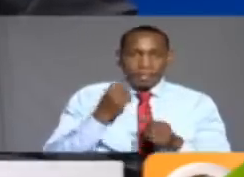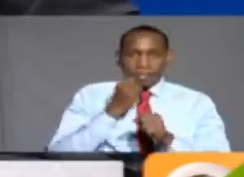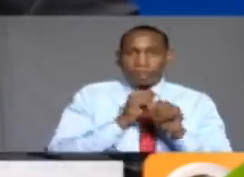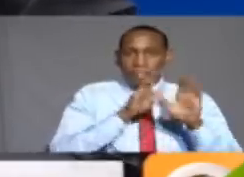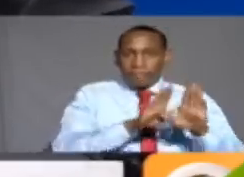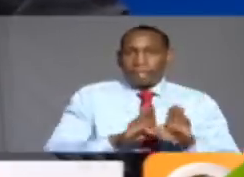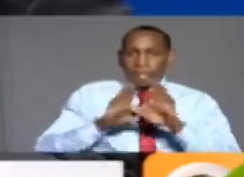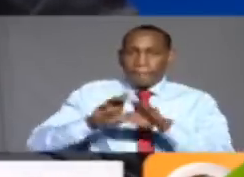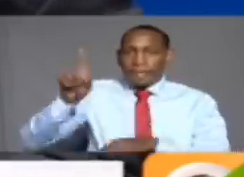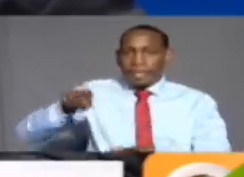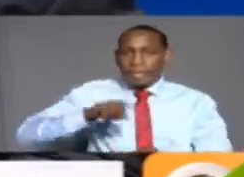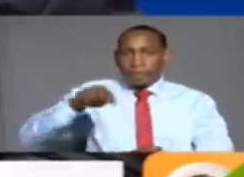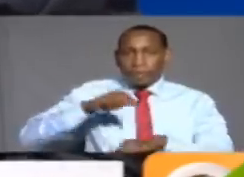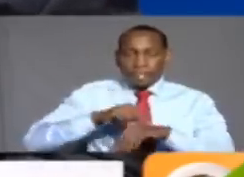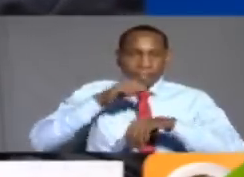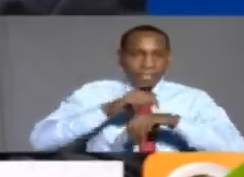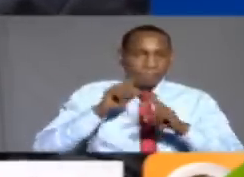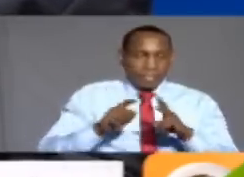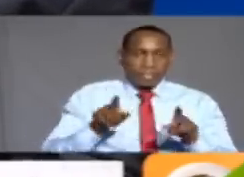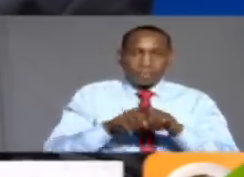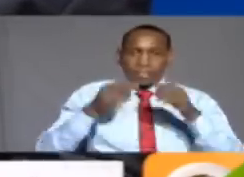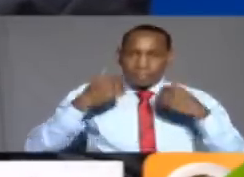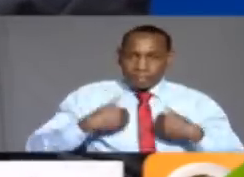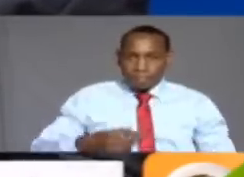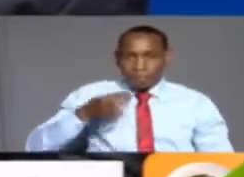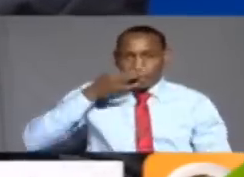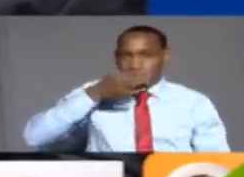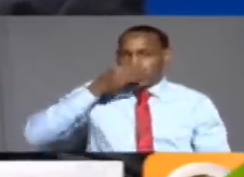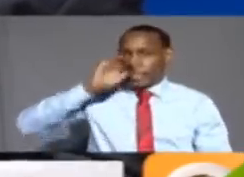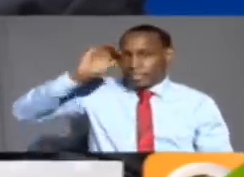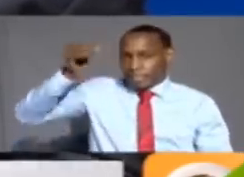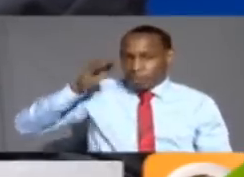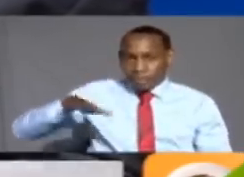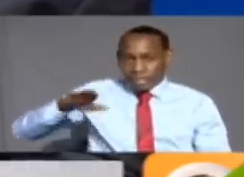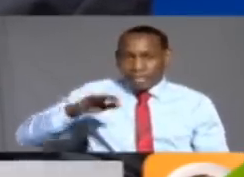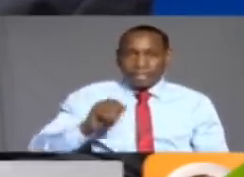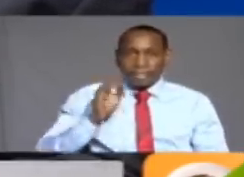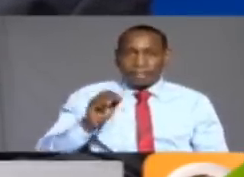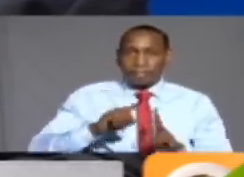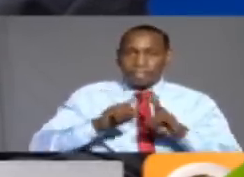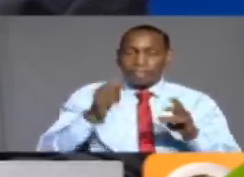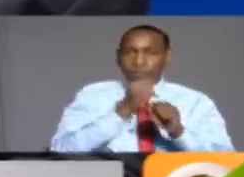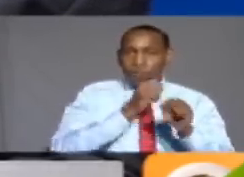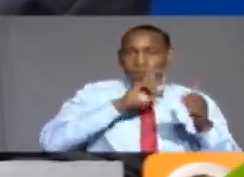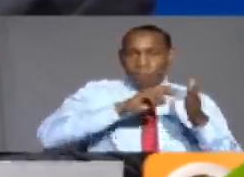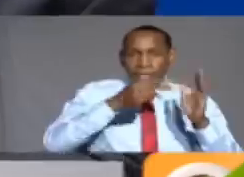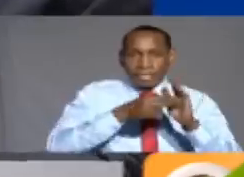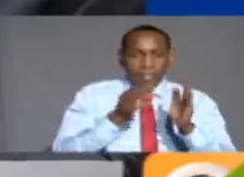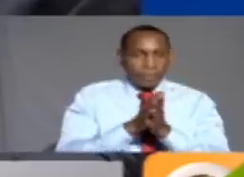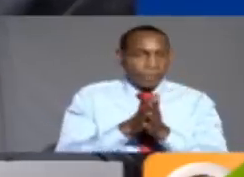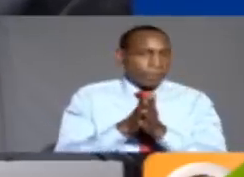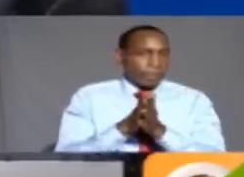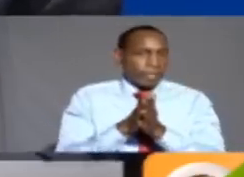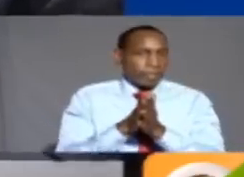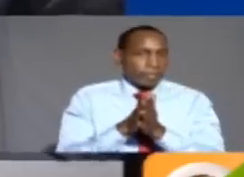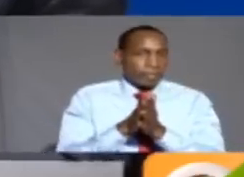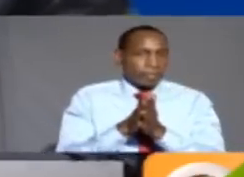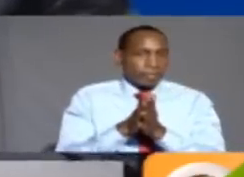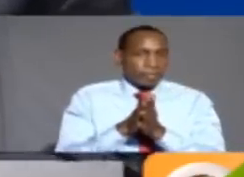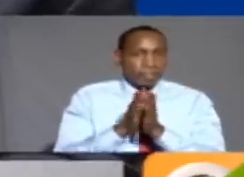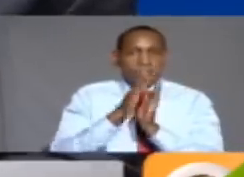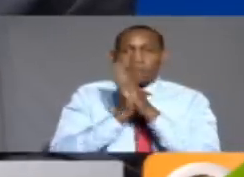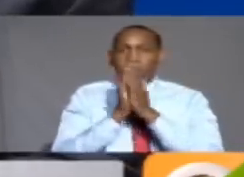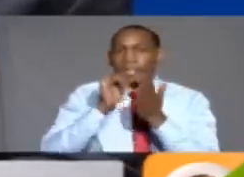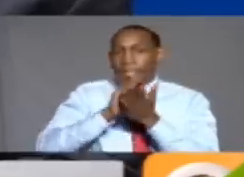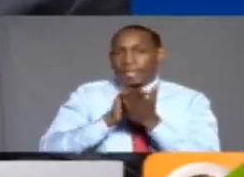wrong time. The minute you start, even I, in Nyeri Town constituency right now, if I start doing projects with the narrative that